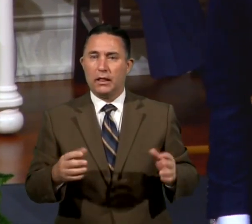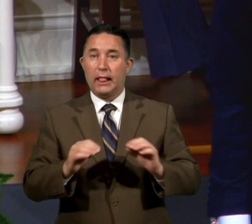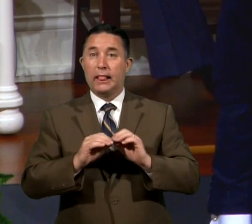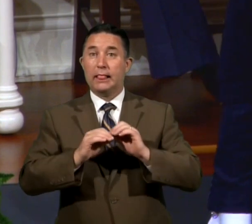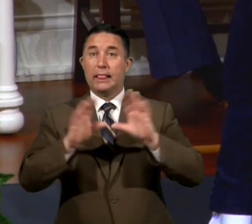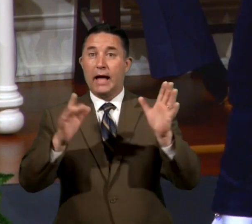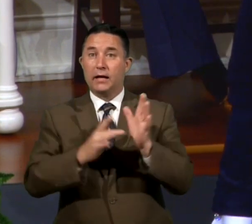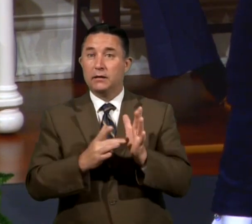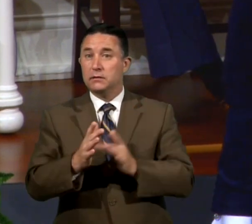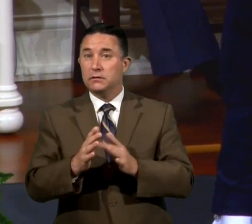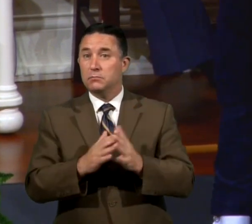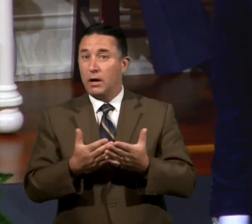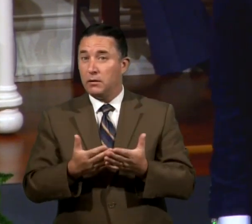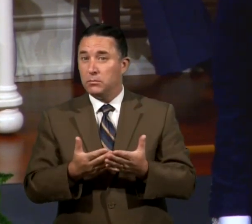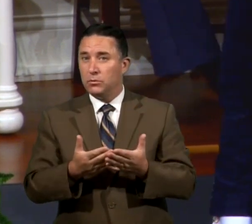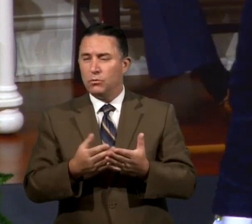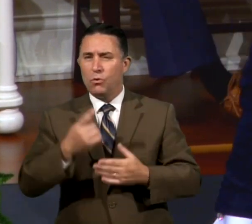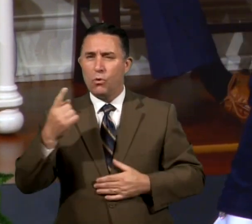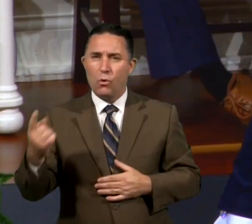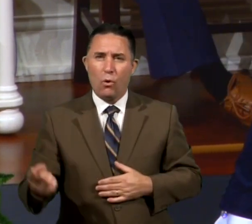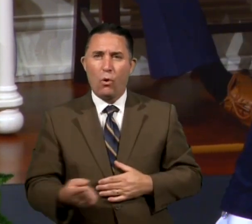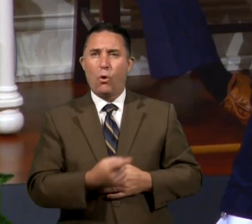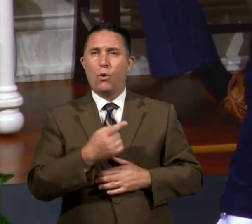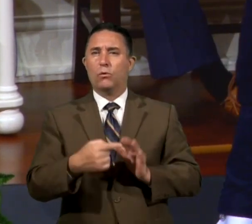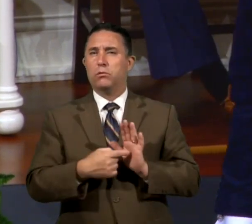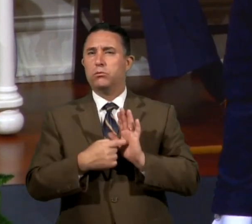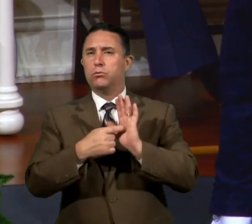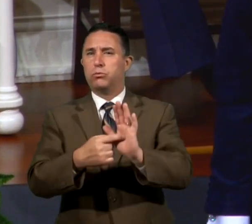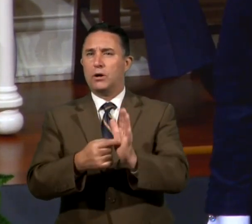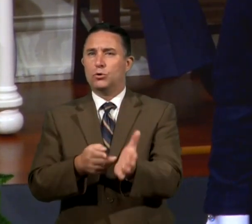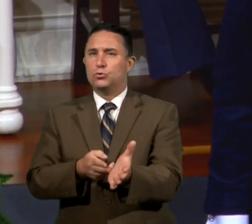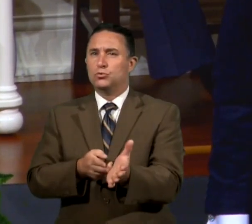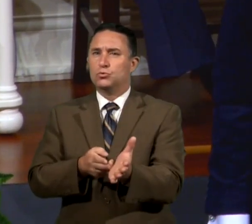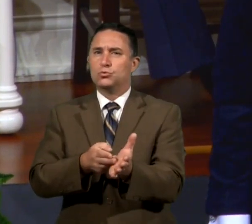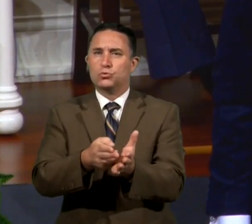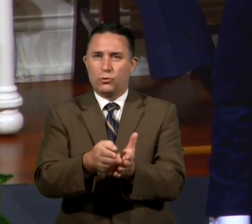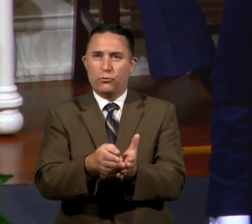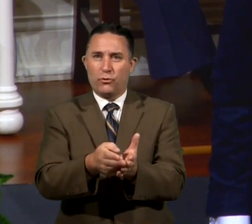Light in the Bible always represents truth.